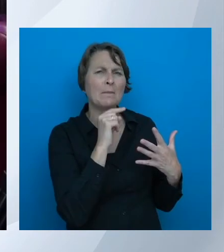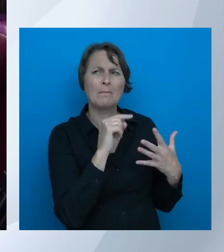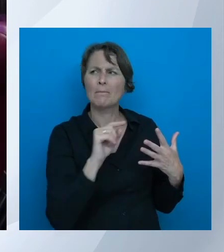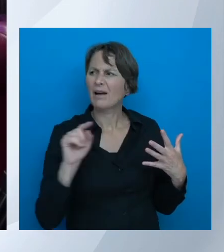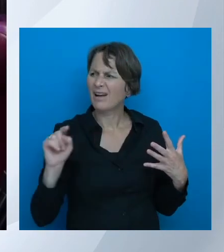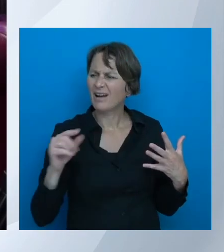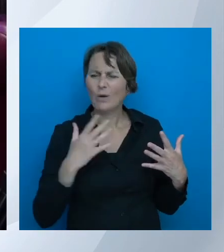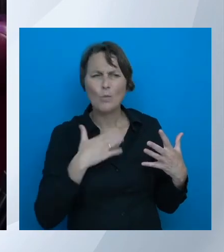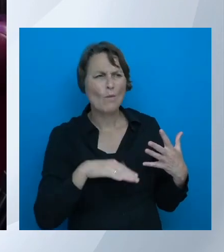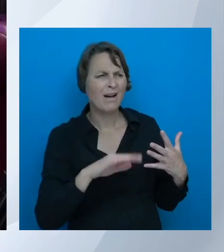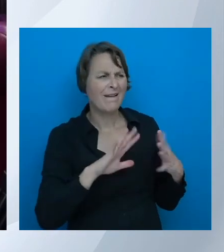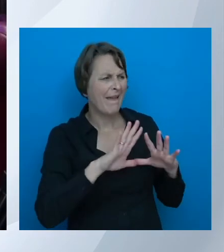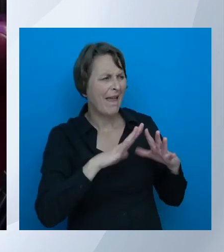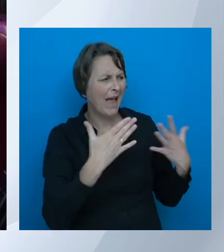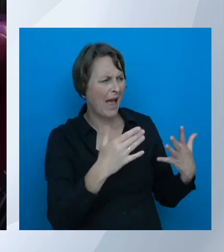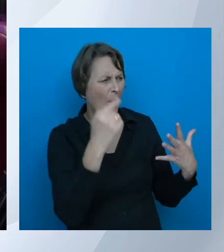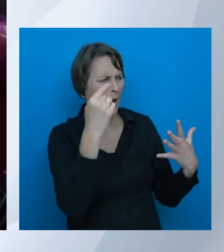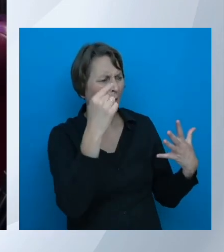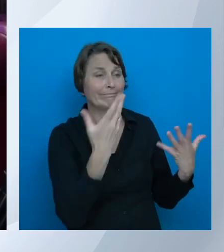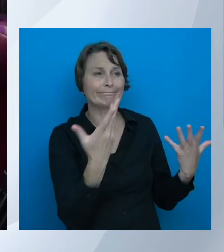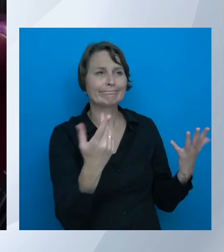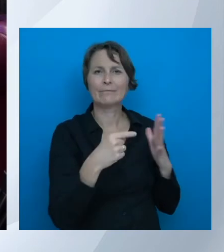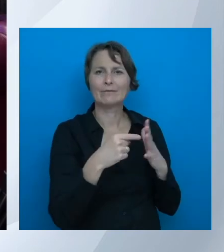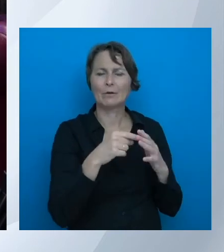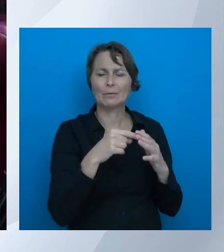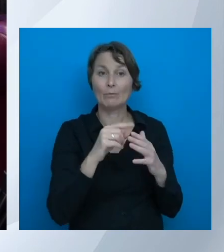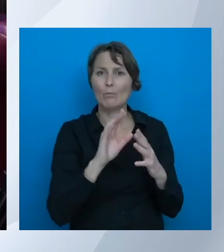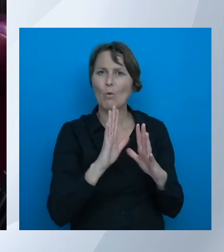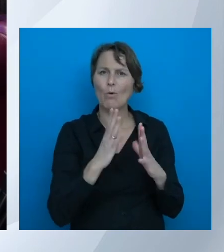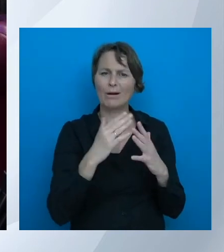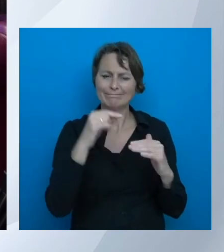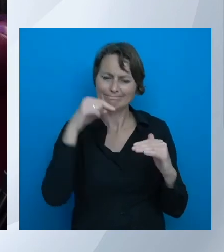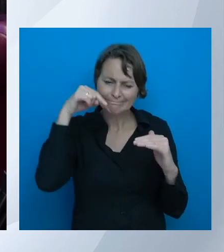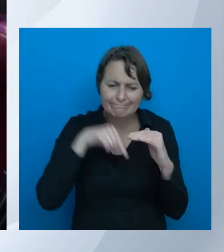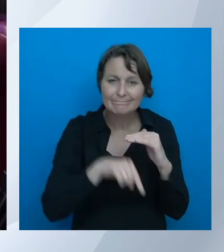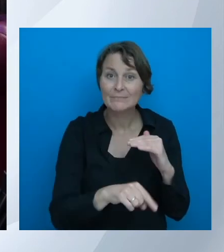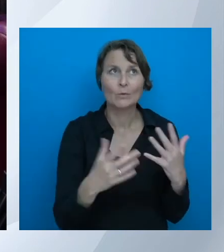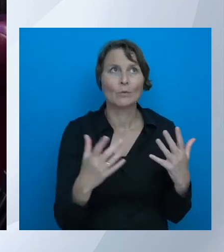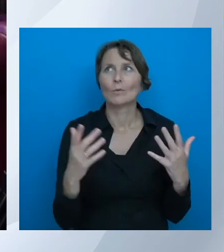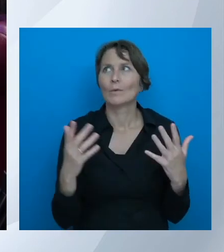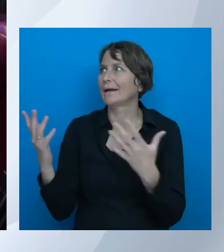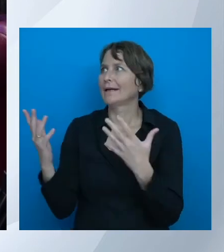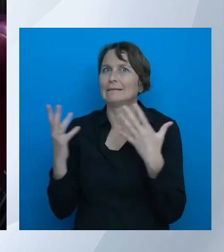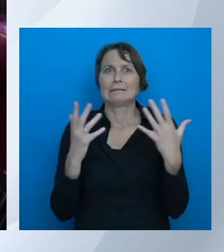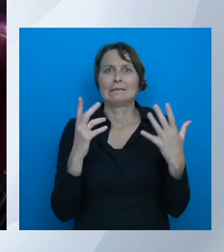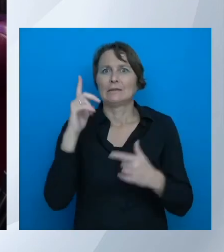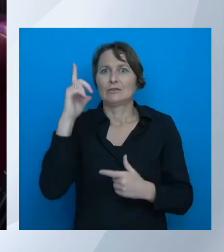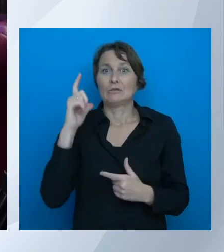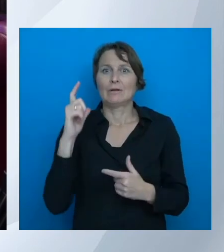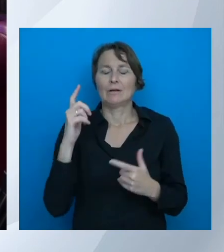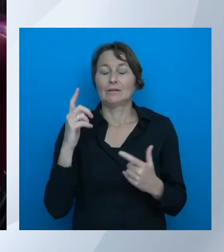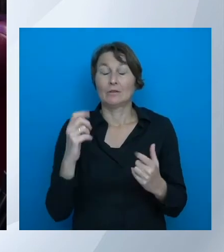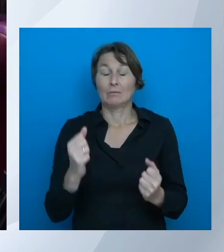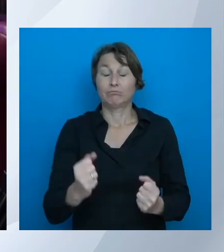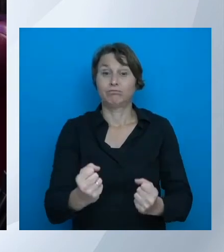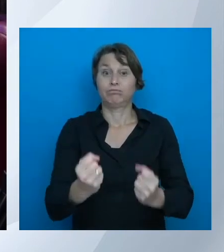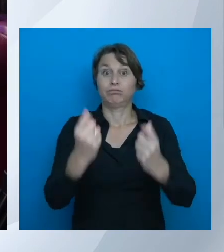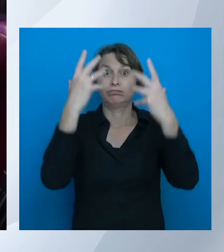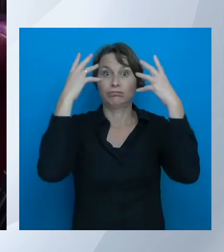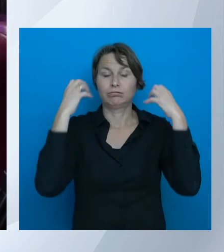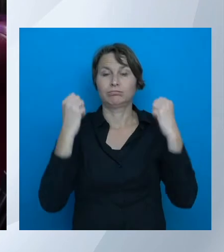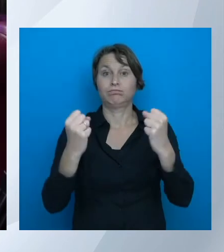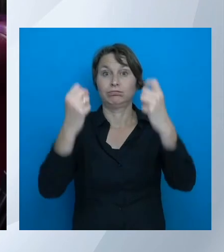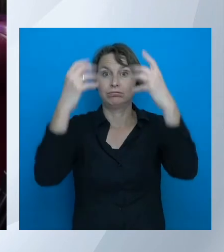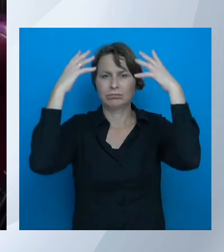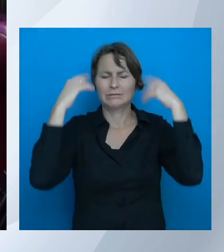If you want to dive into this, where do you even start? Because it's overwhelming. If you even look at the